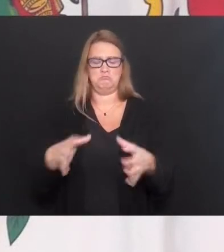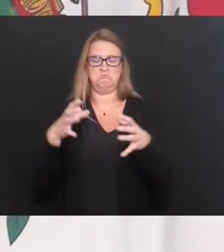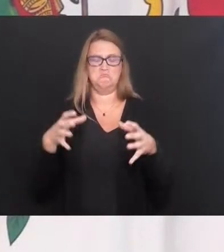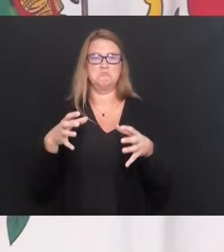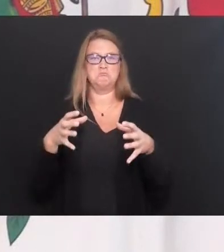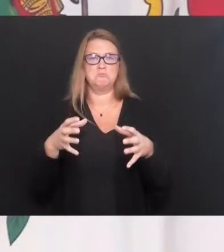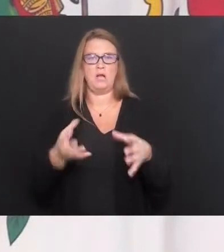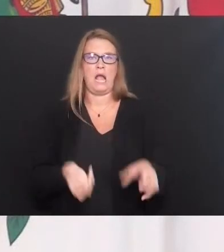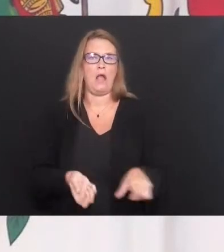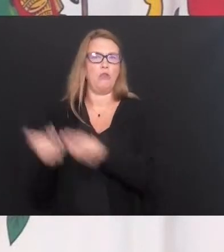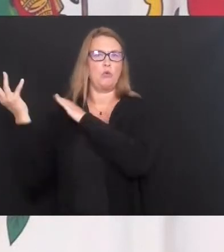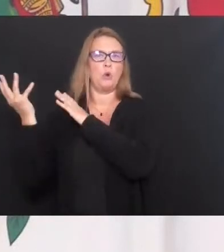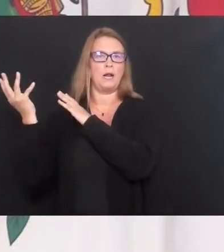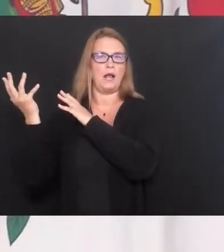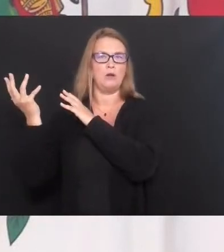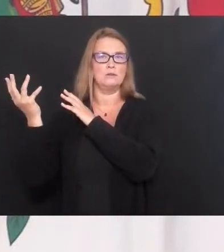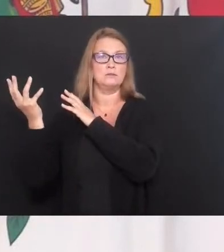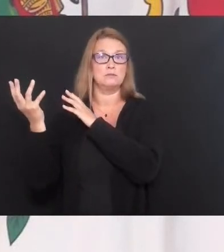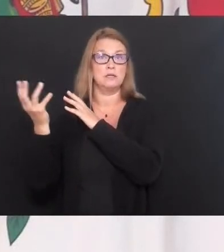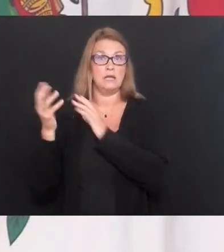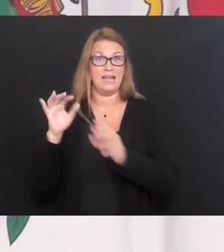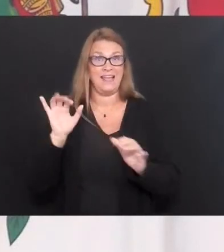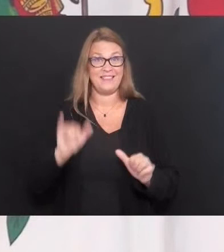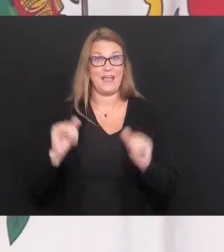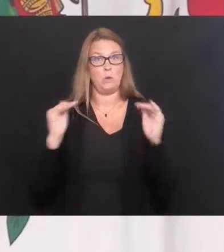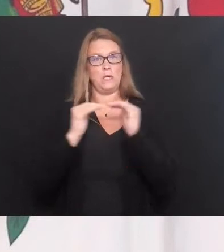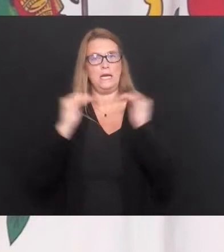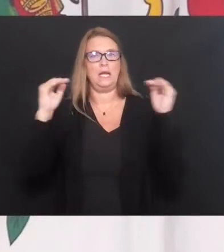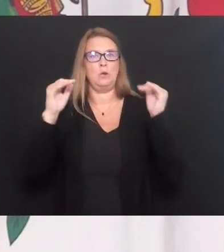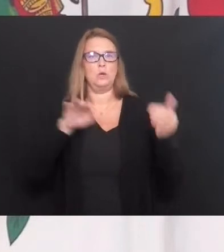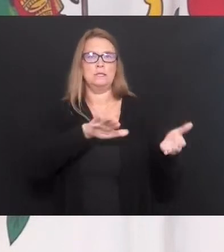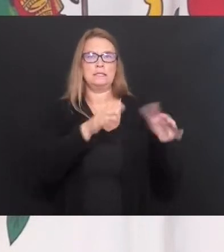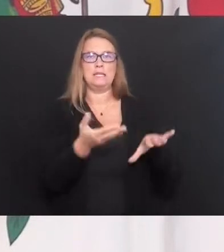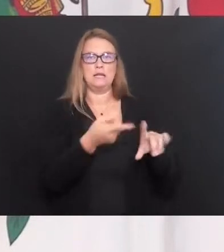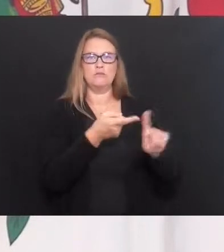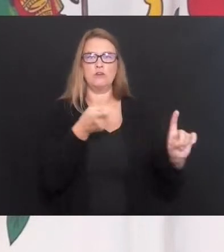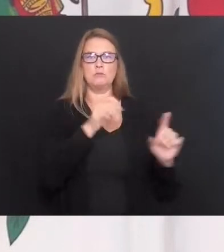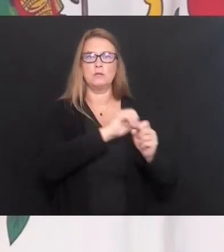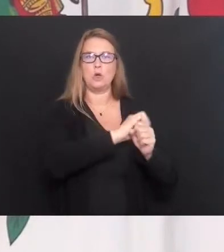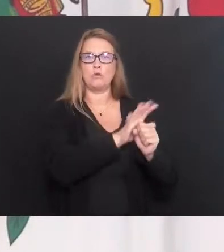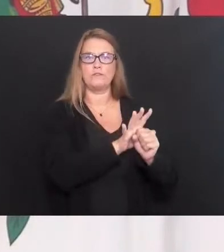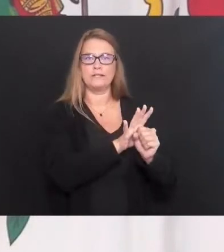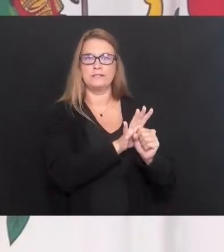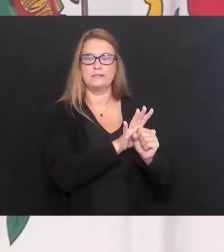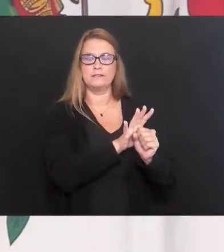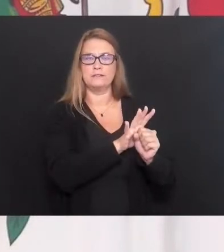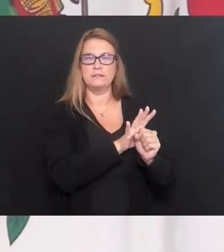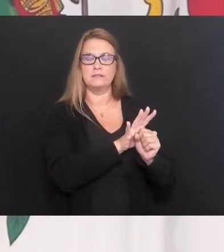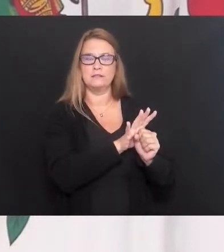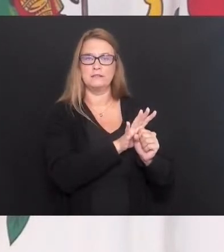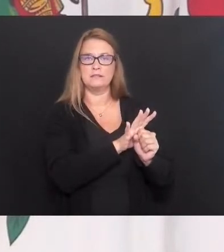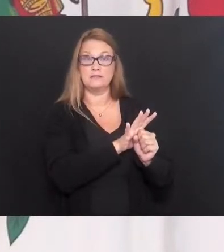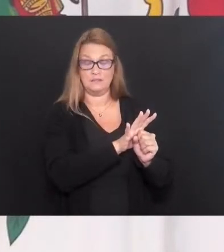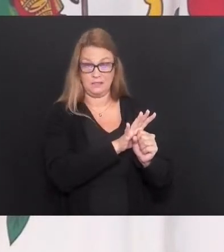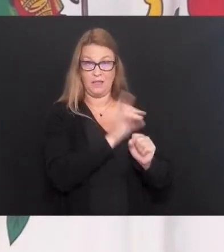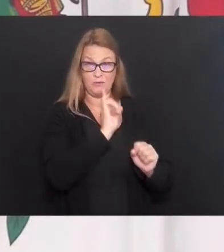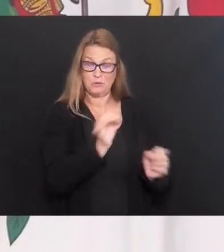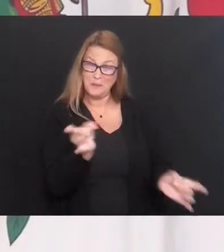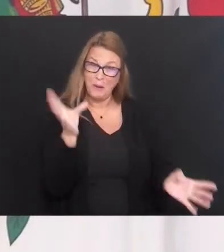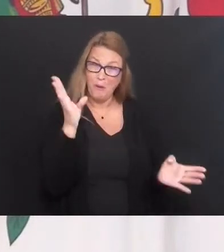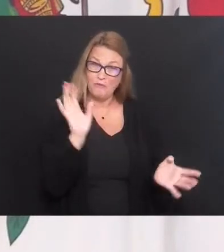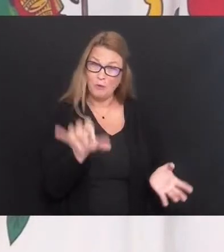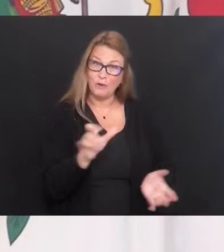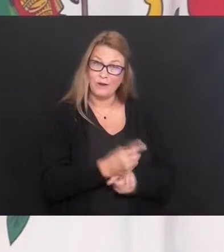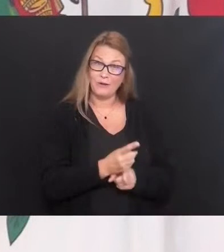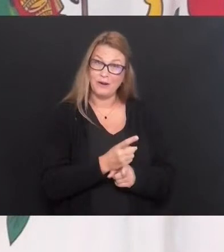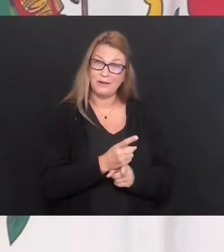state, the level of catastrophic would be off the chart, would it not? But that's what it